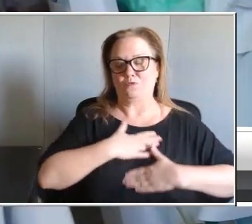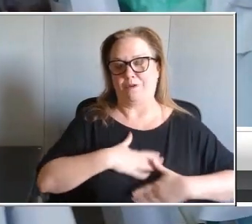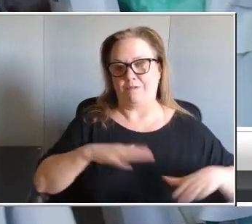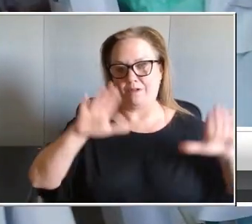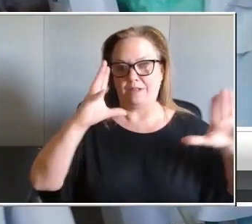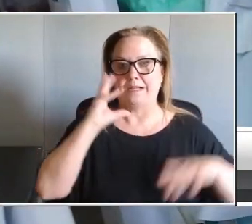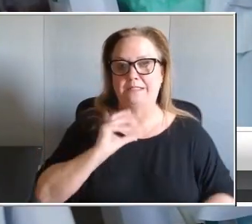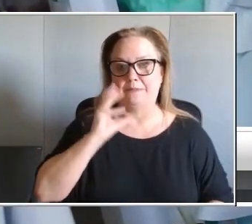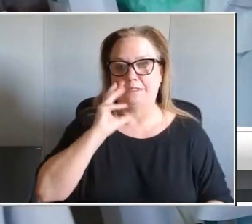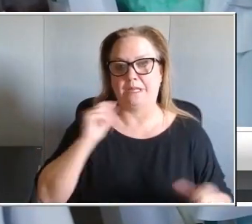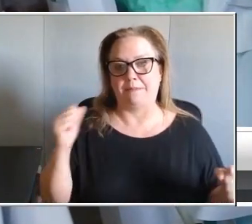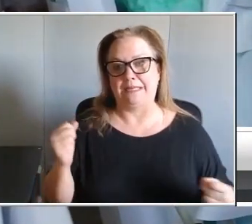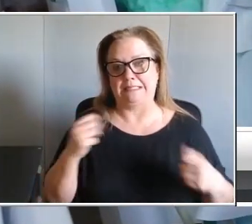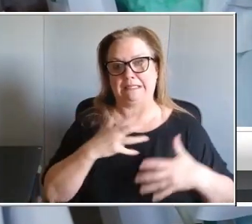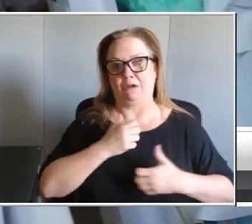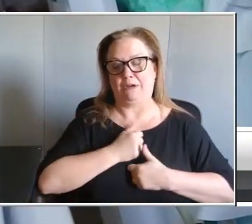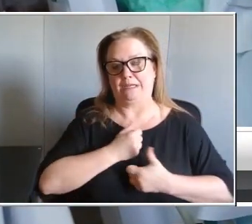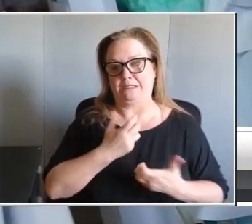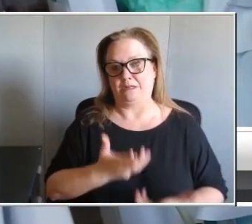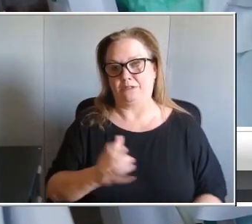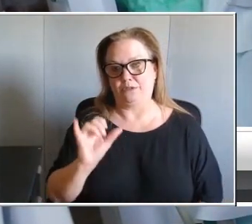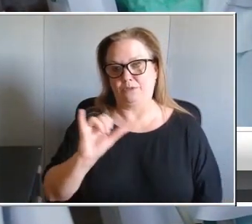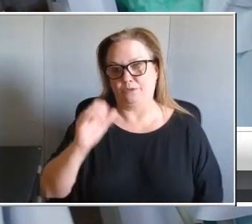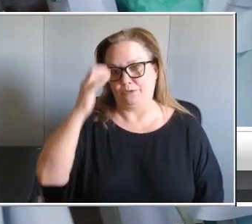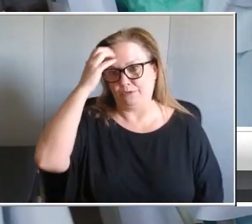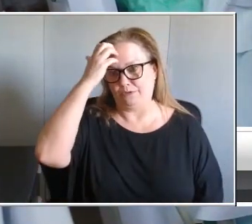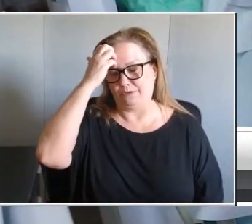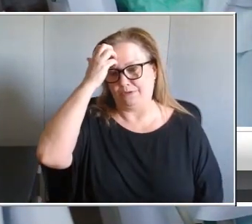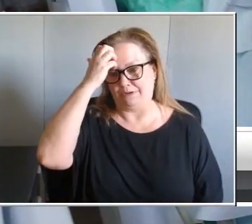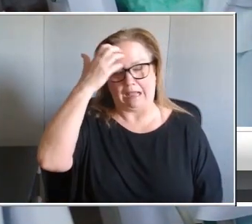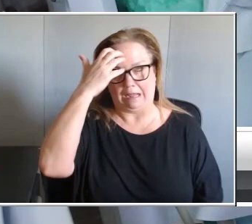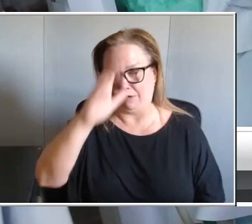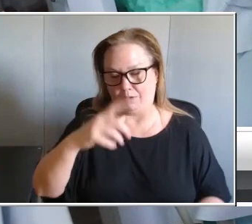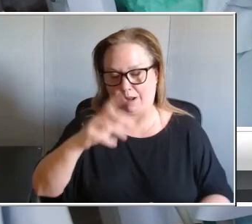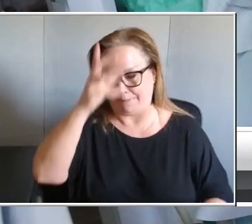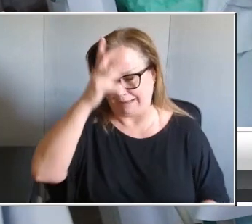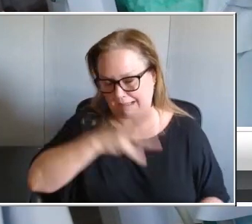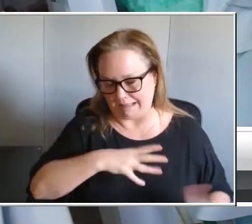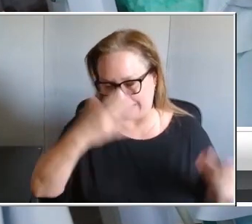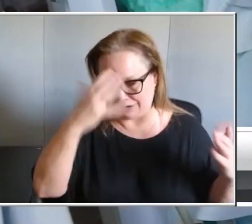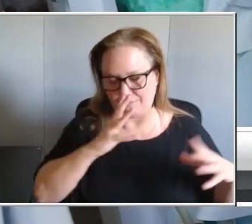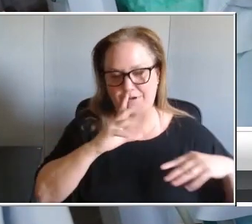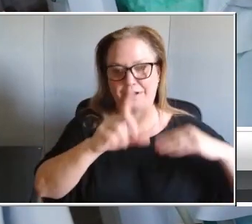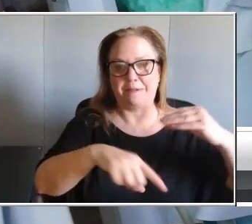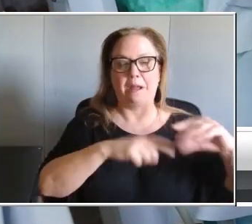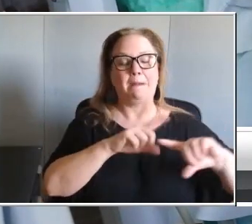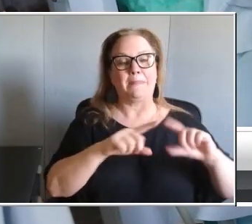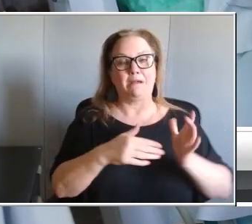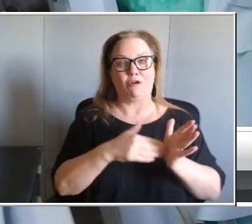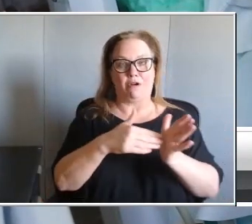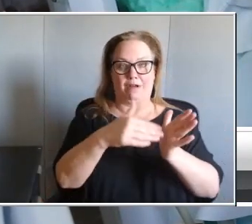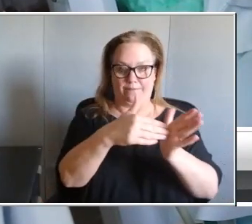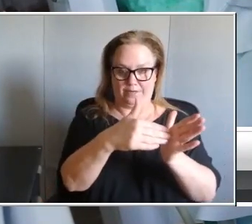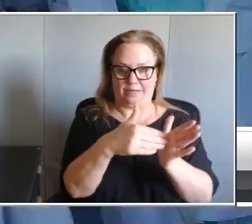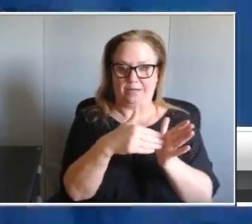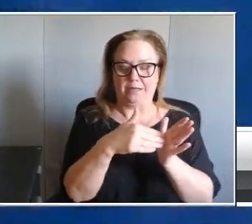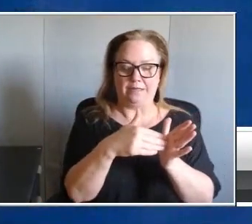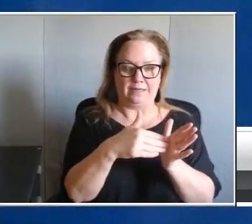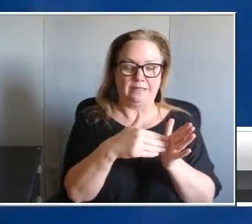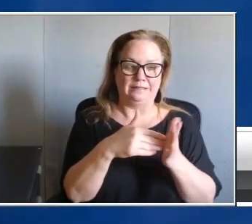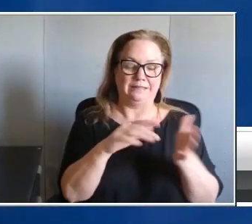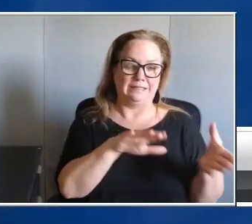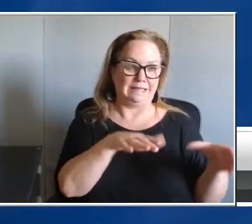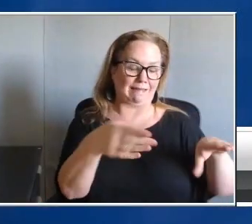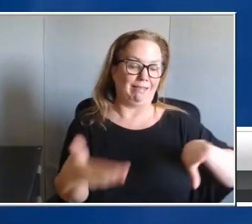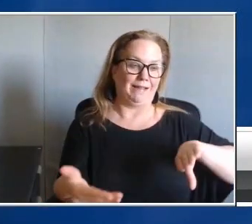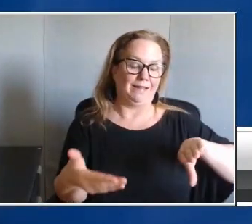also be scary and exhausting, like I know what I'm talking about here, folks. I'm a guy. But far too often in this country, it's deadly. And